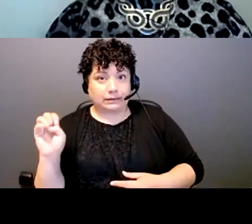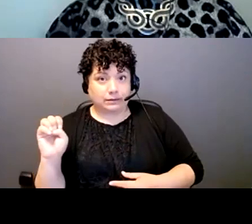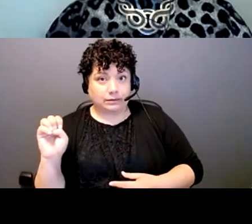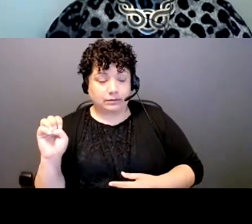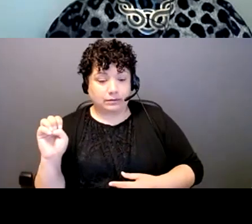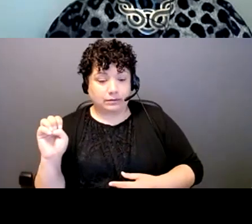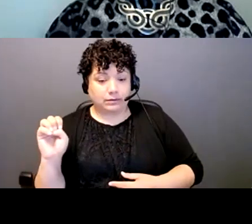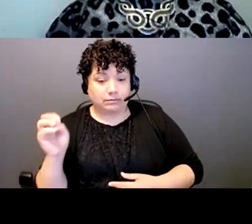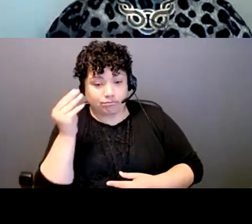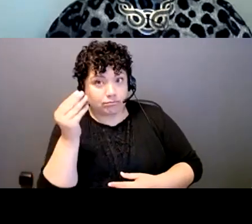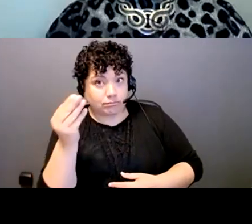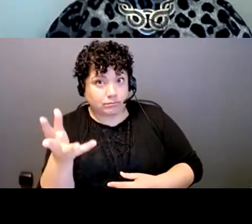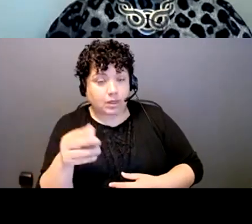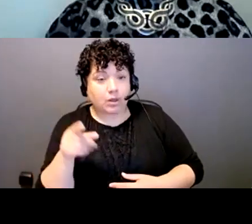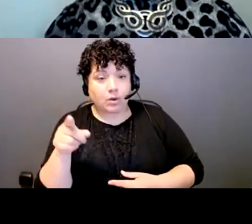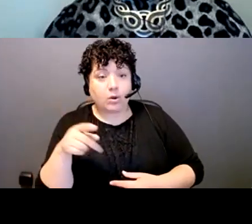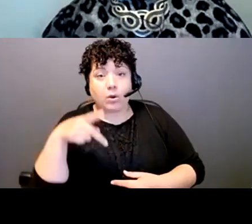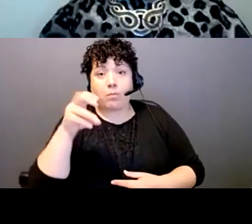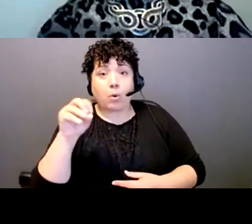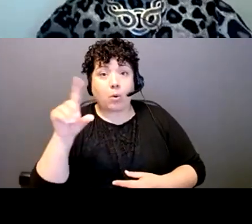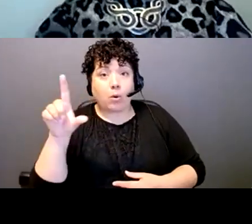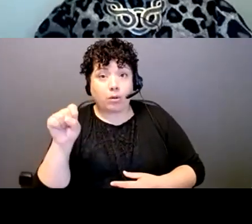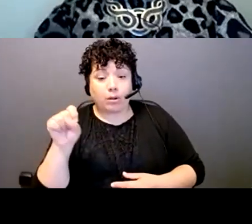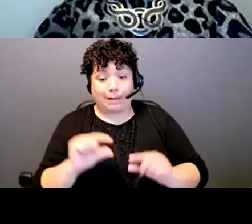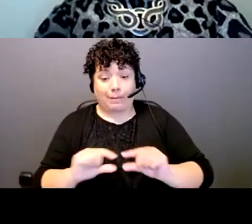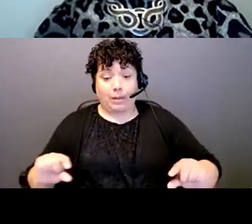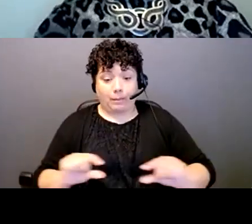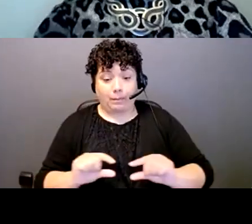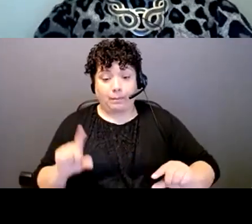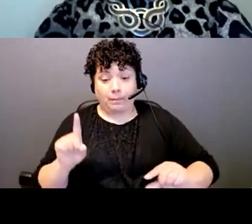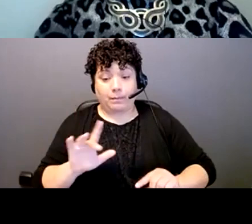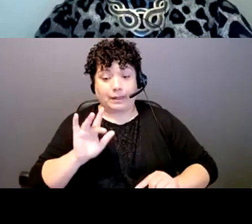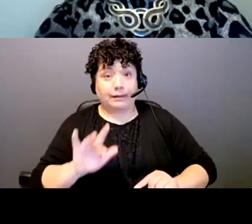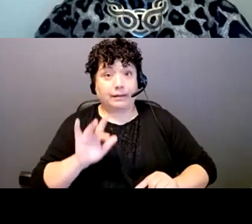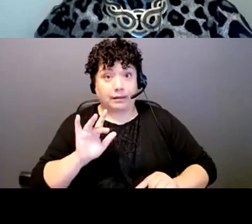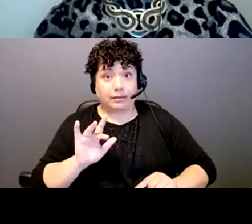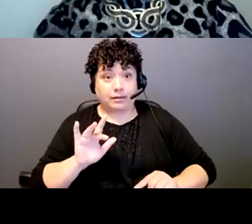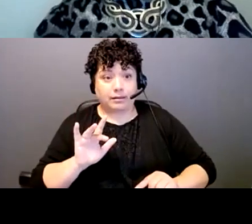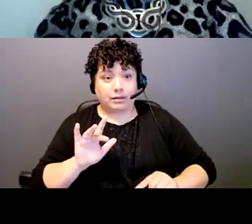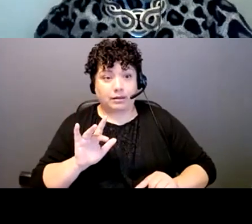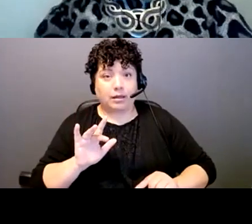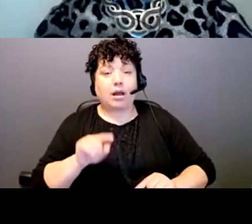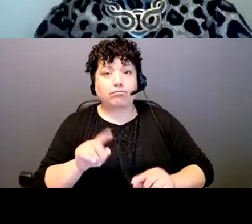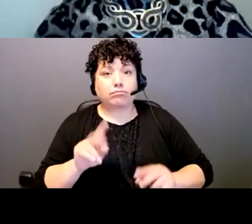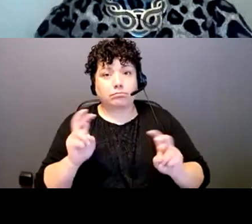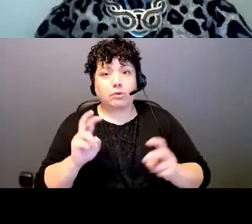If you just go to polls at the bottom and click it, and then launch it.